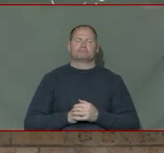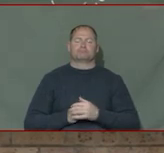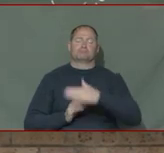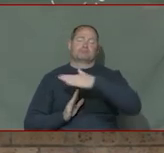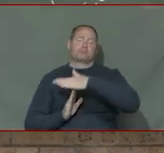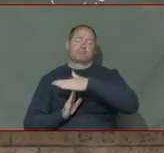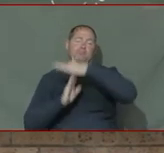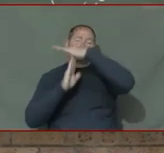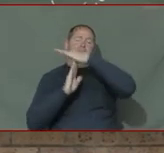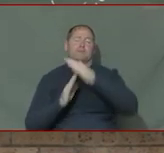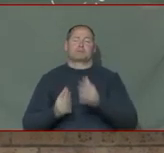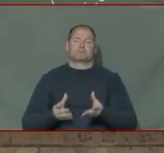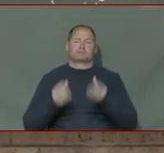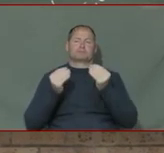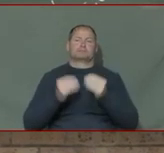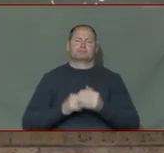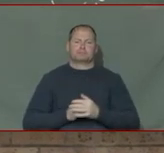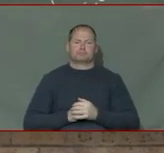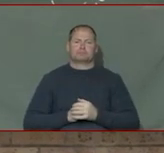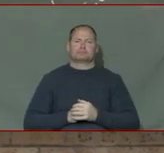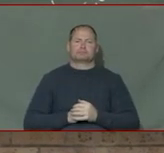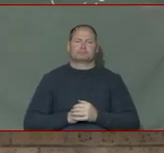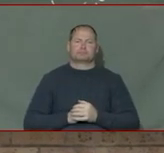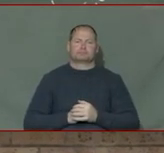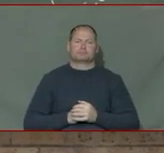maximum height,